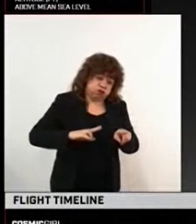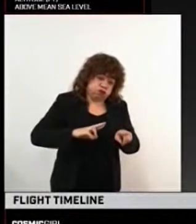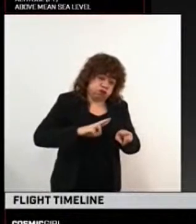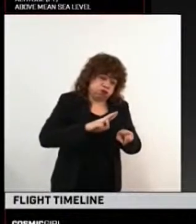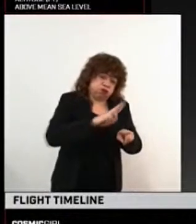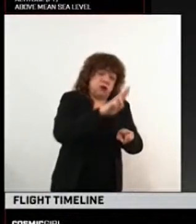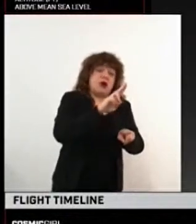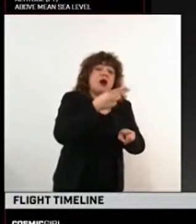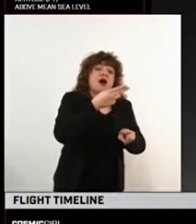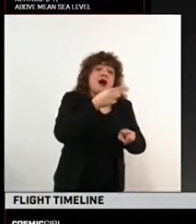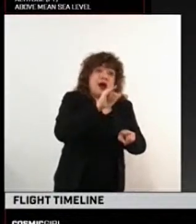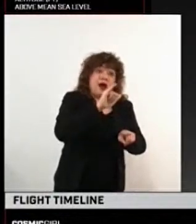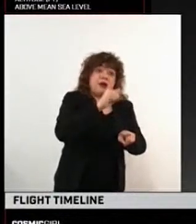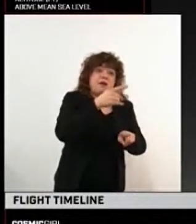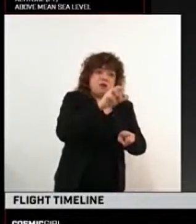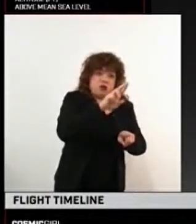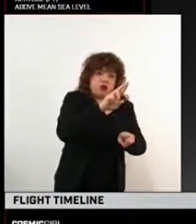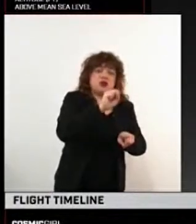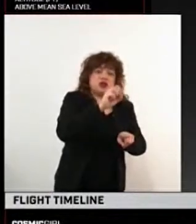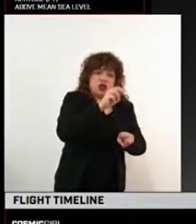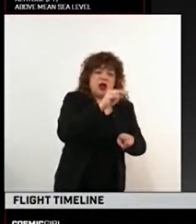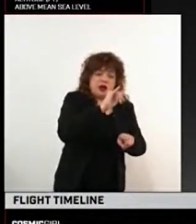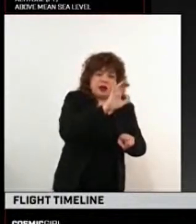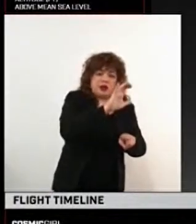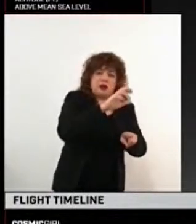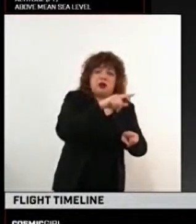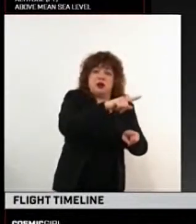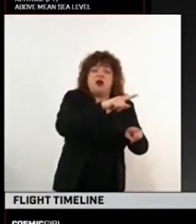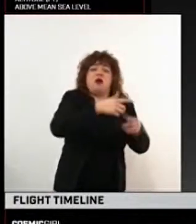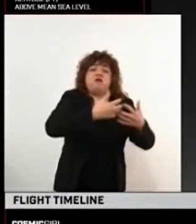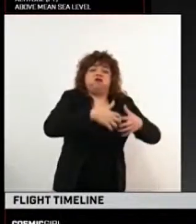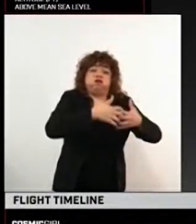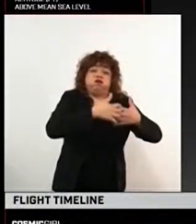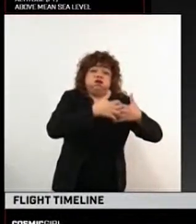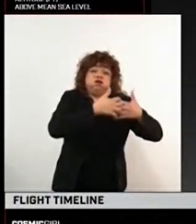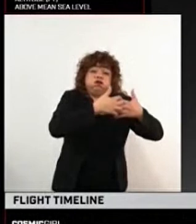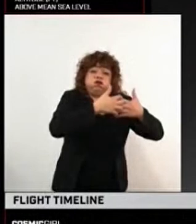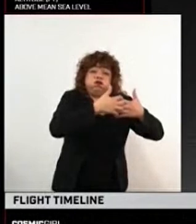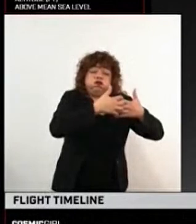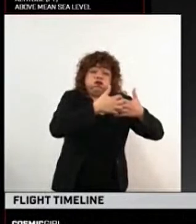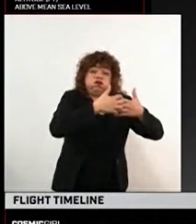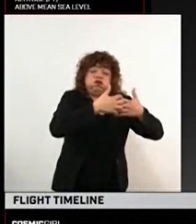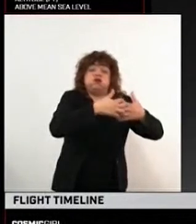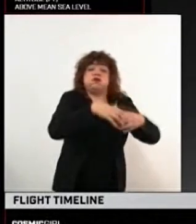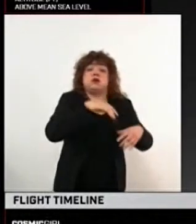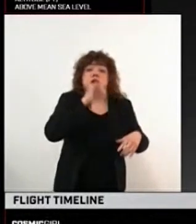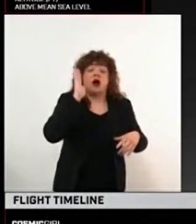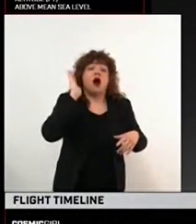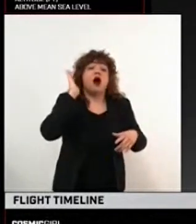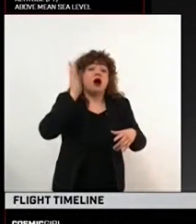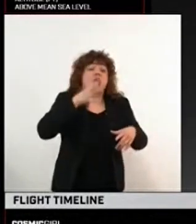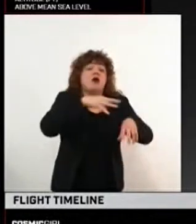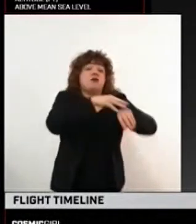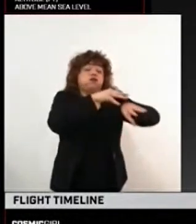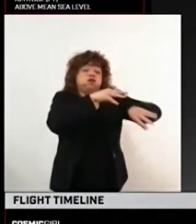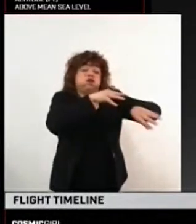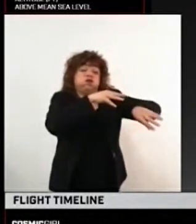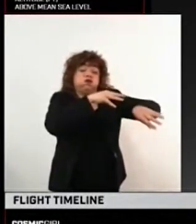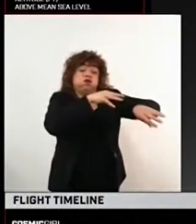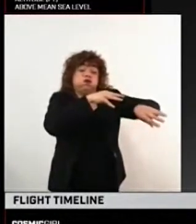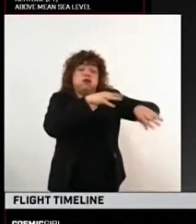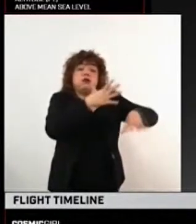5G in acceleration. At this point, the main engine, or Newton 3, will throttle down until all of the propellant has